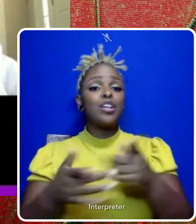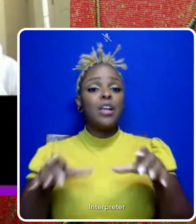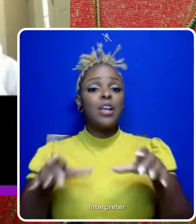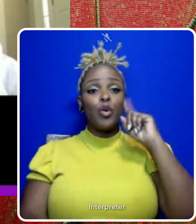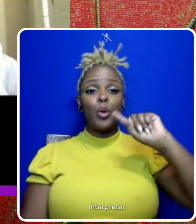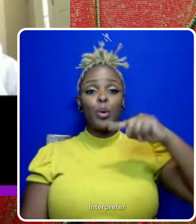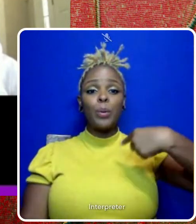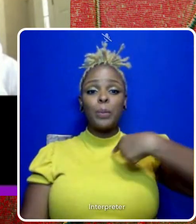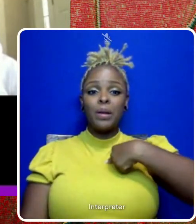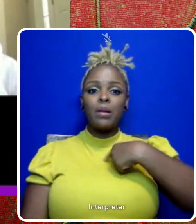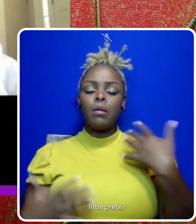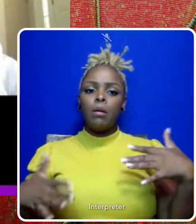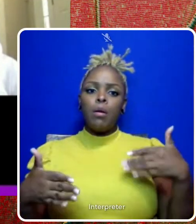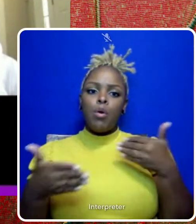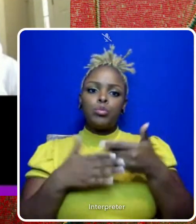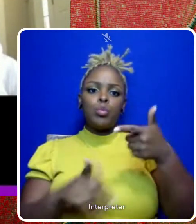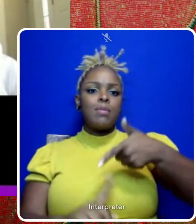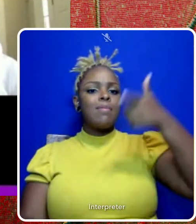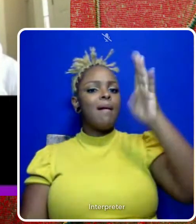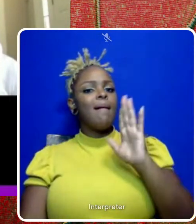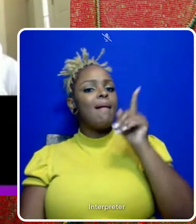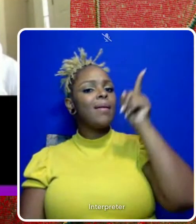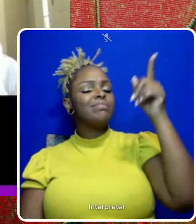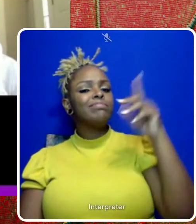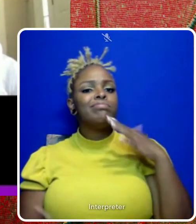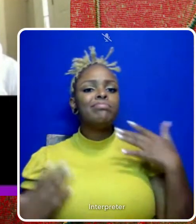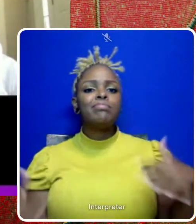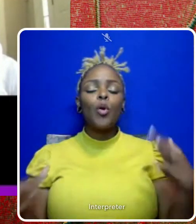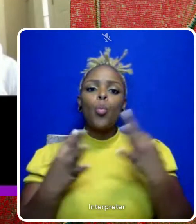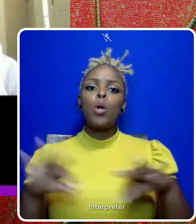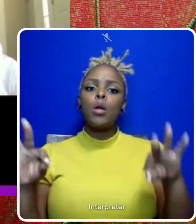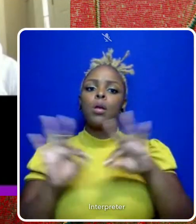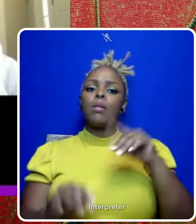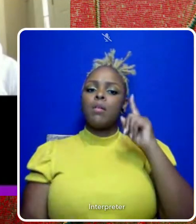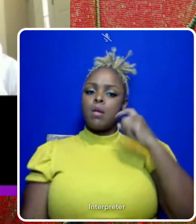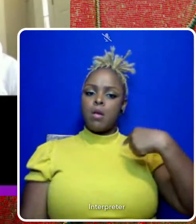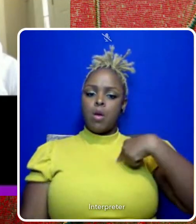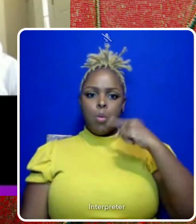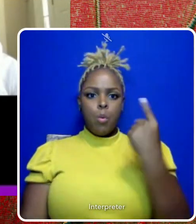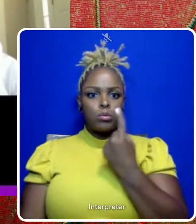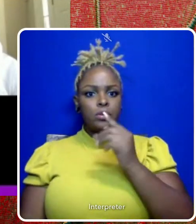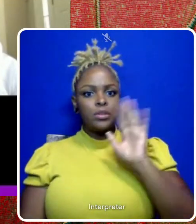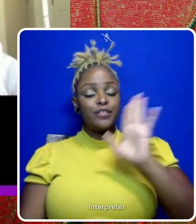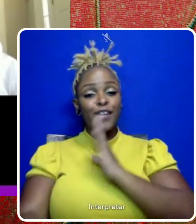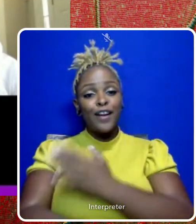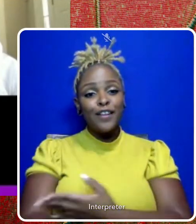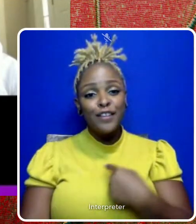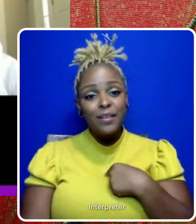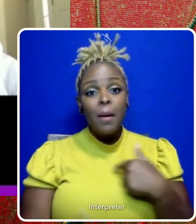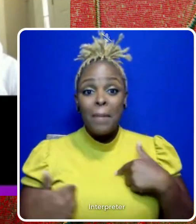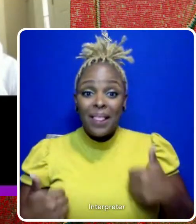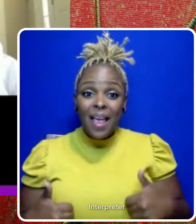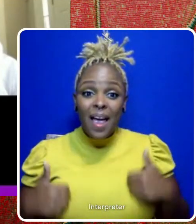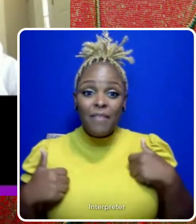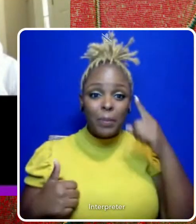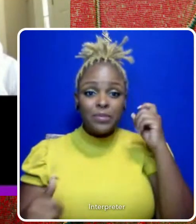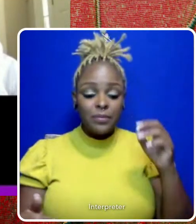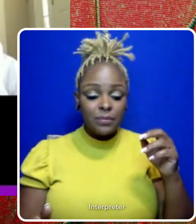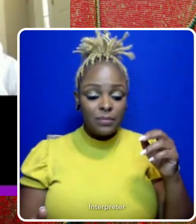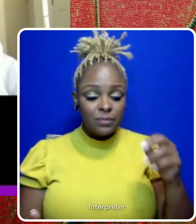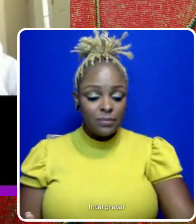worth it. Because I will always be your daughter. How alive I am because of you. And your greatest sacrifice. You let